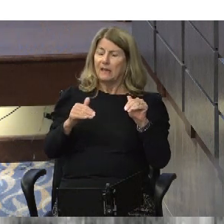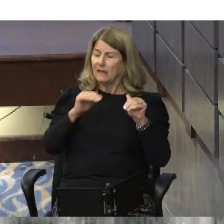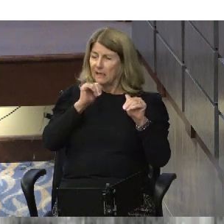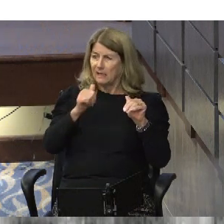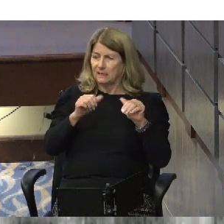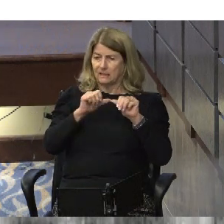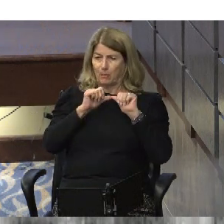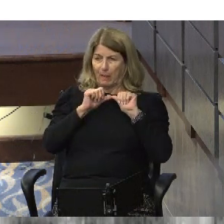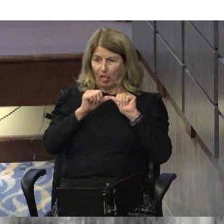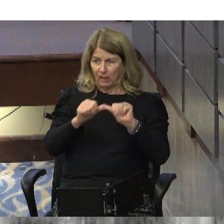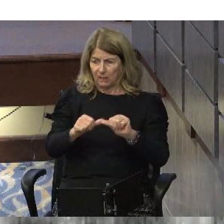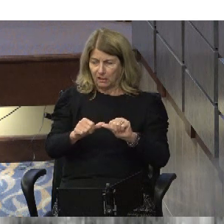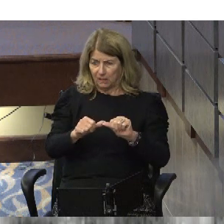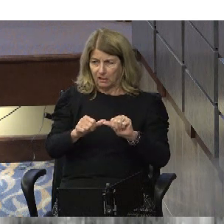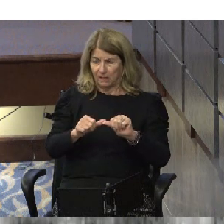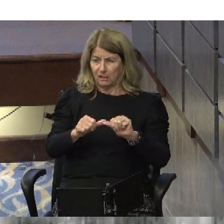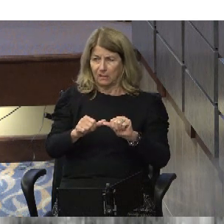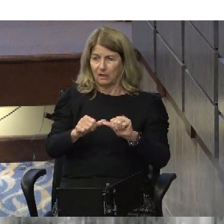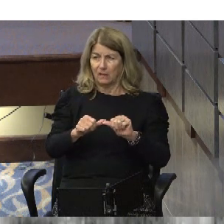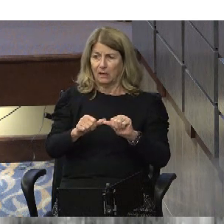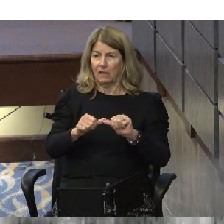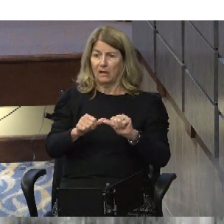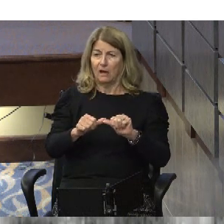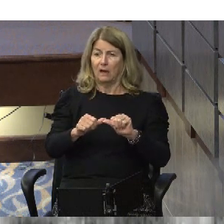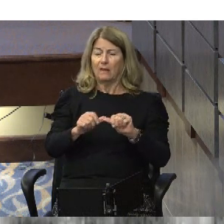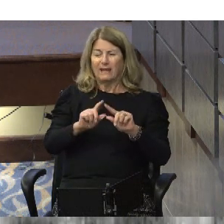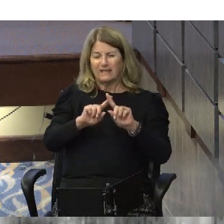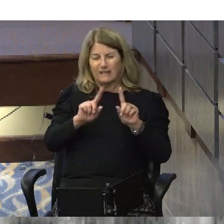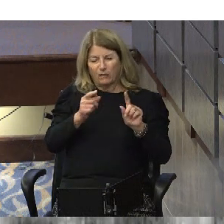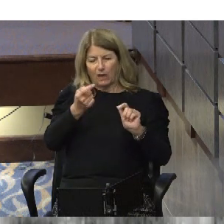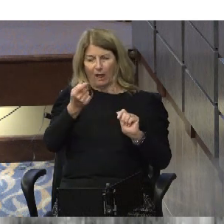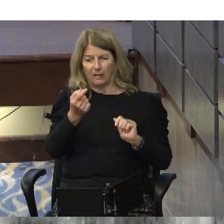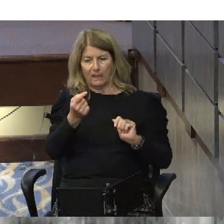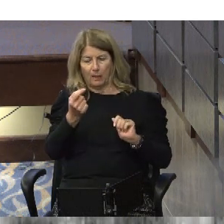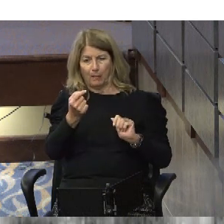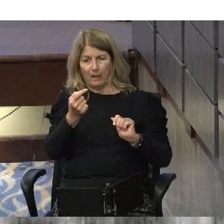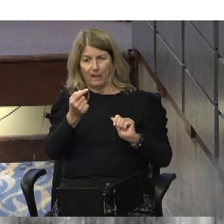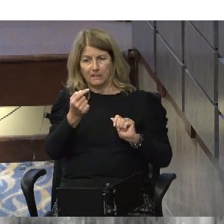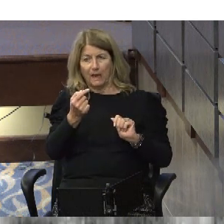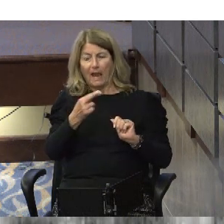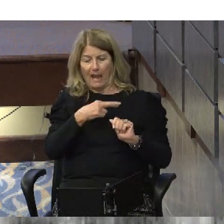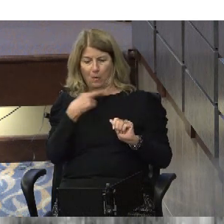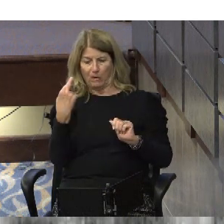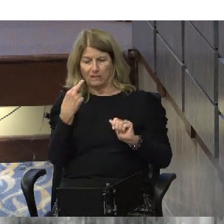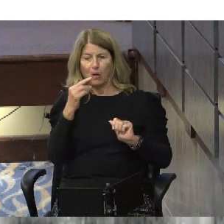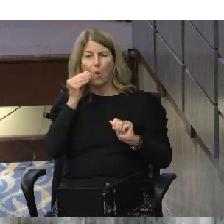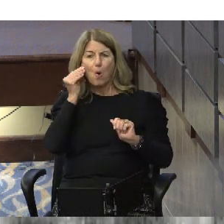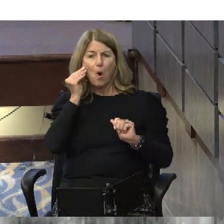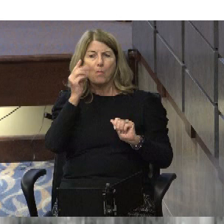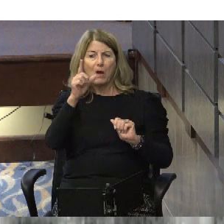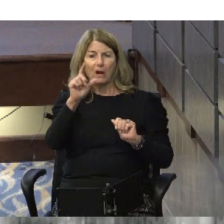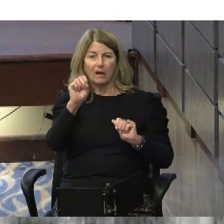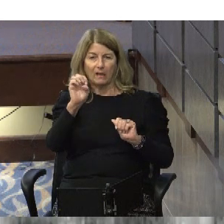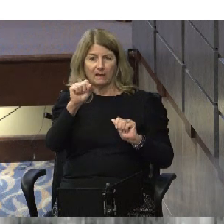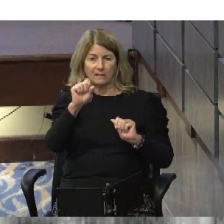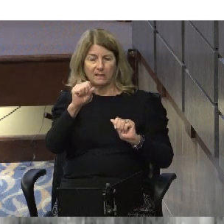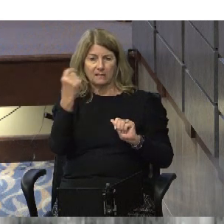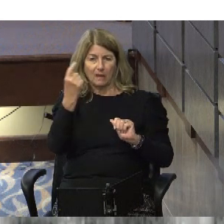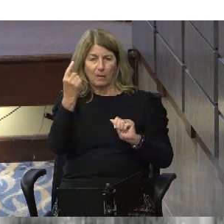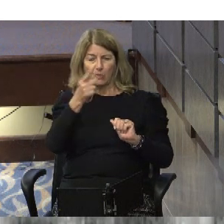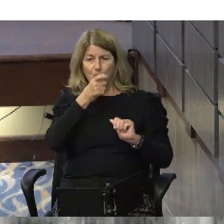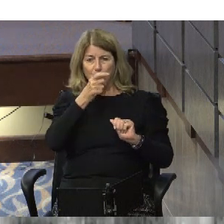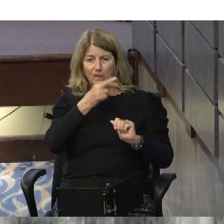risk of housing instability. It differs slightly with at risk of homelessness in that persons who are at greatest risk of